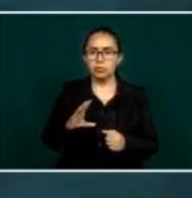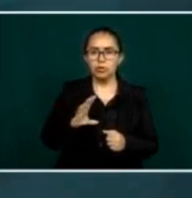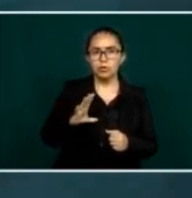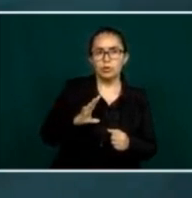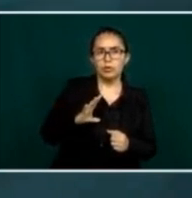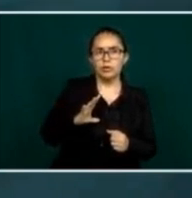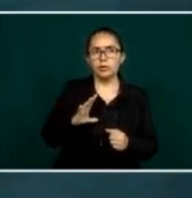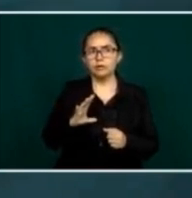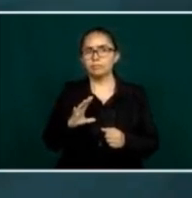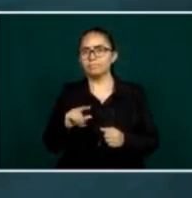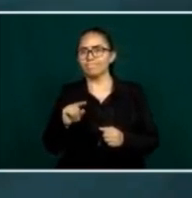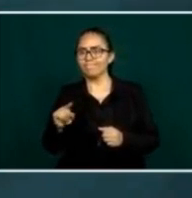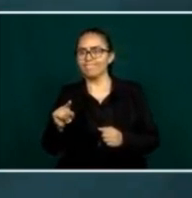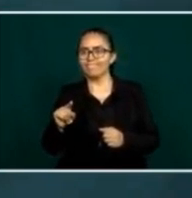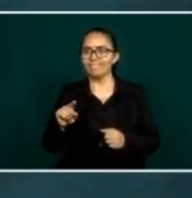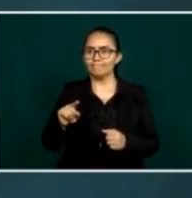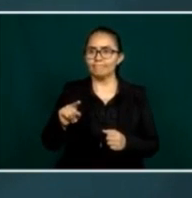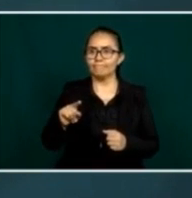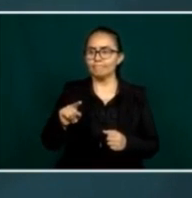There will be no